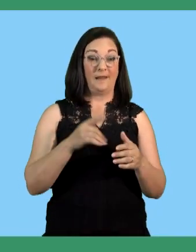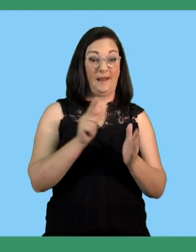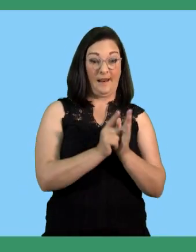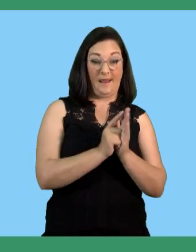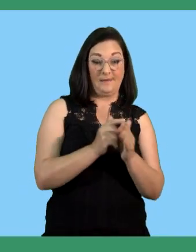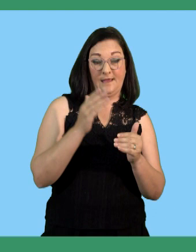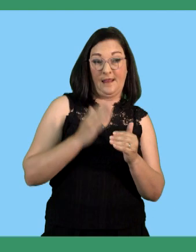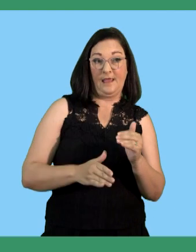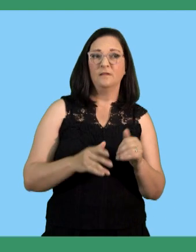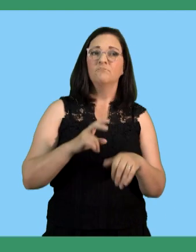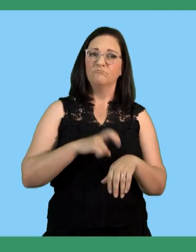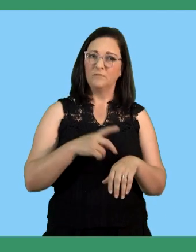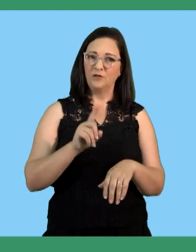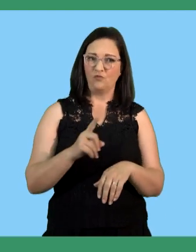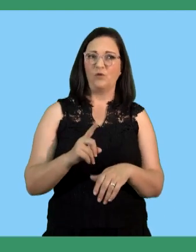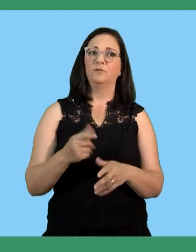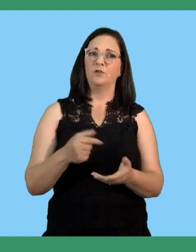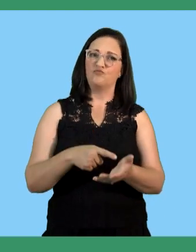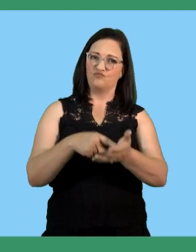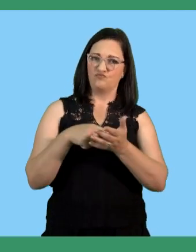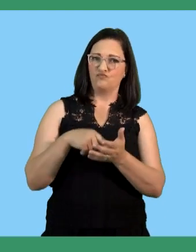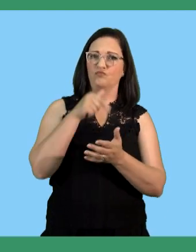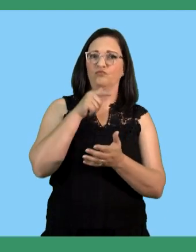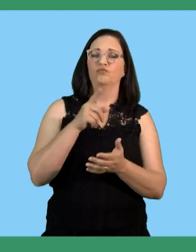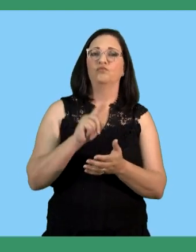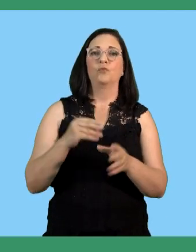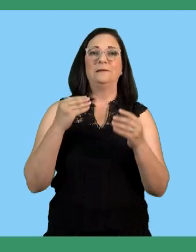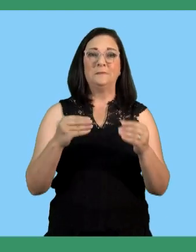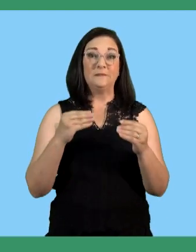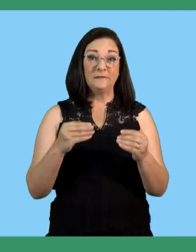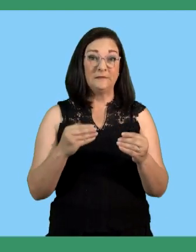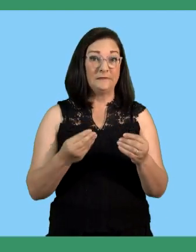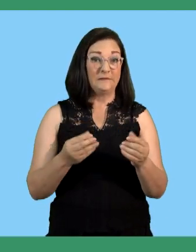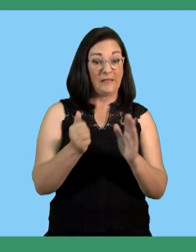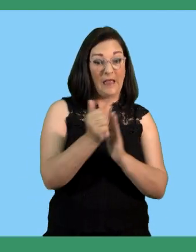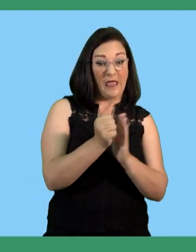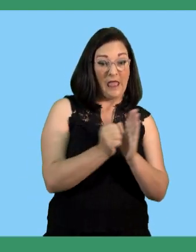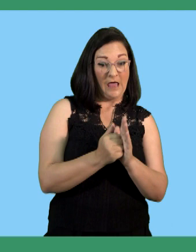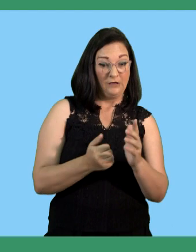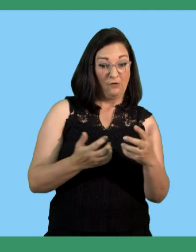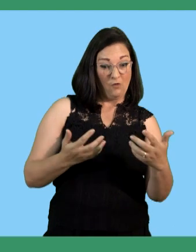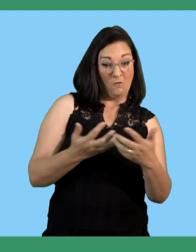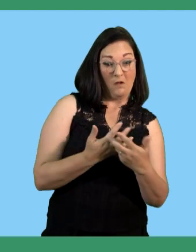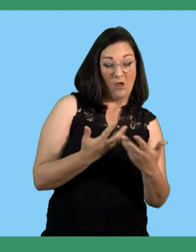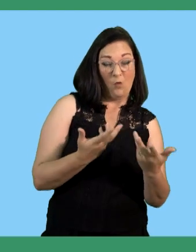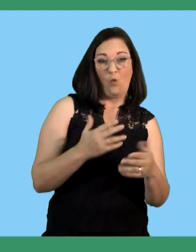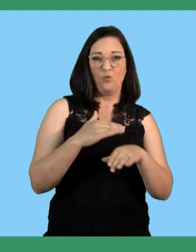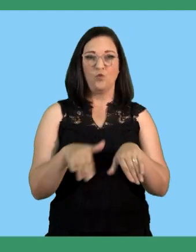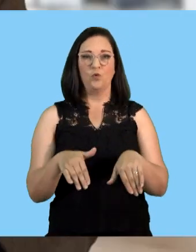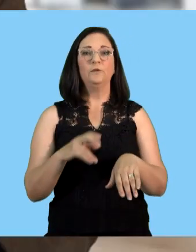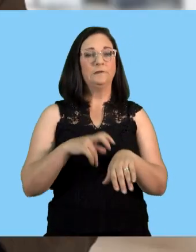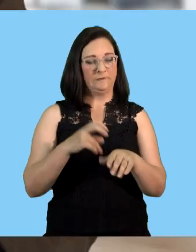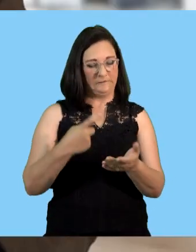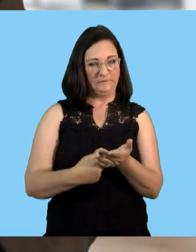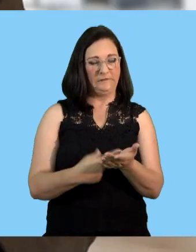recommend ways in which businesses can comply with the act. So if you do not want to be fined and all those things,